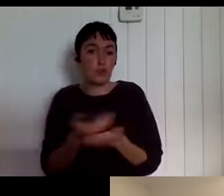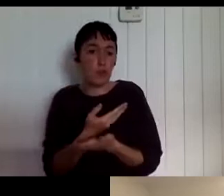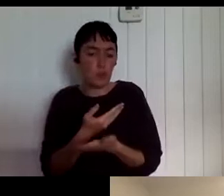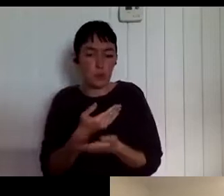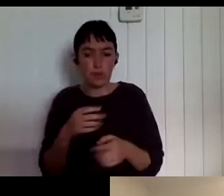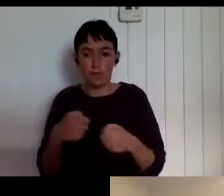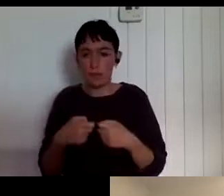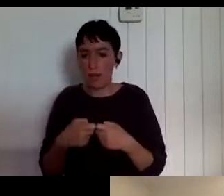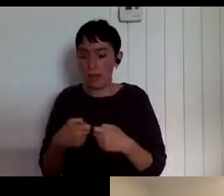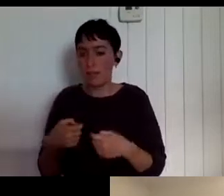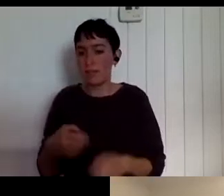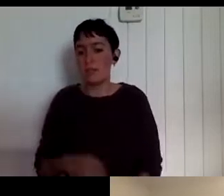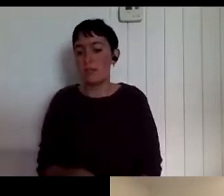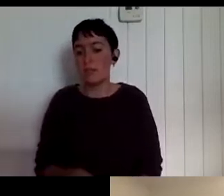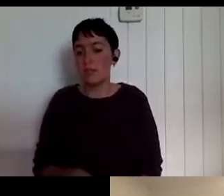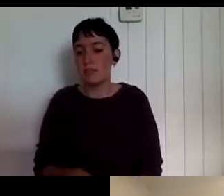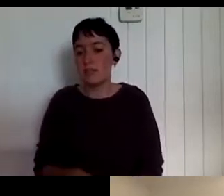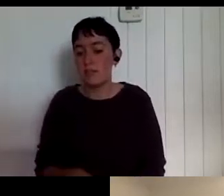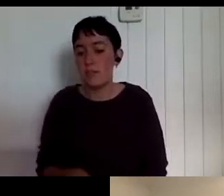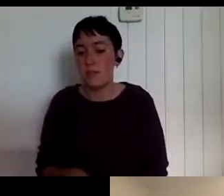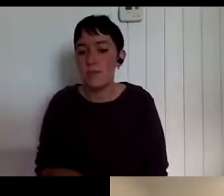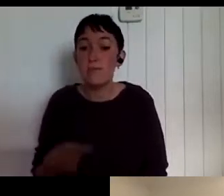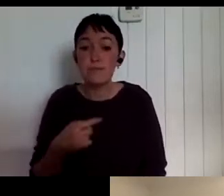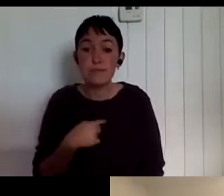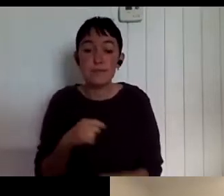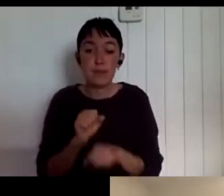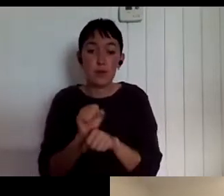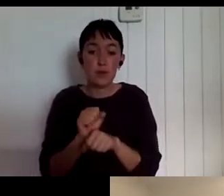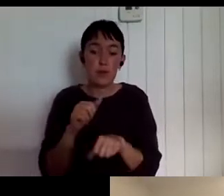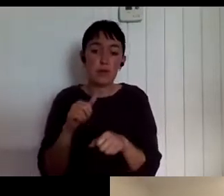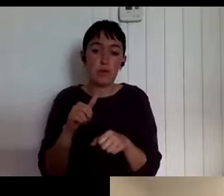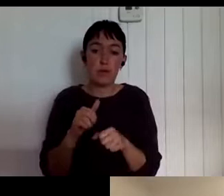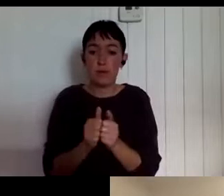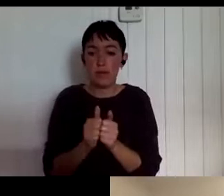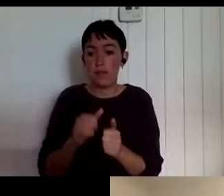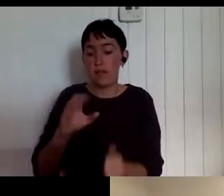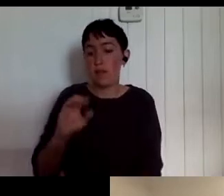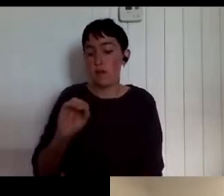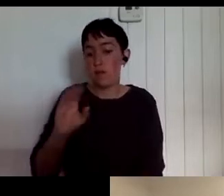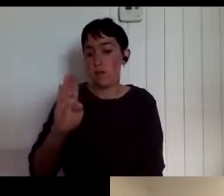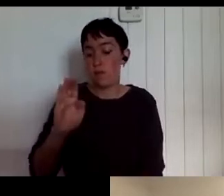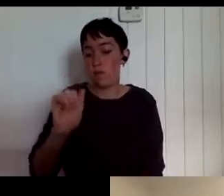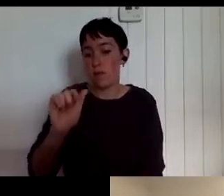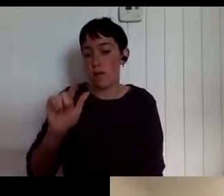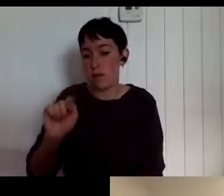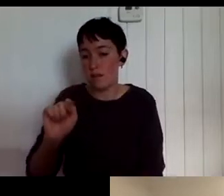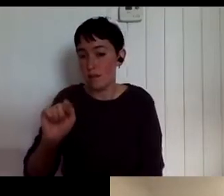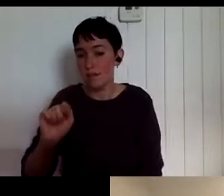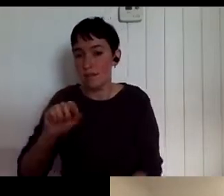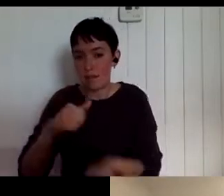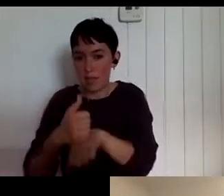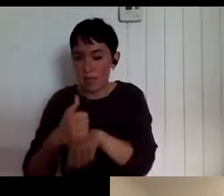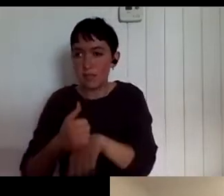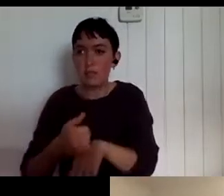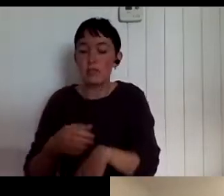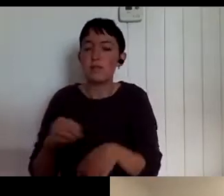know for a lot of things recently, you know, I work in not cobalt-based cathodes or anodes, more iron-based, which is common,